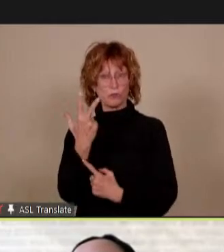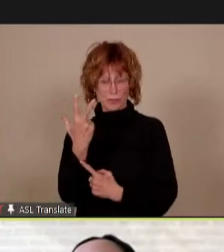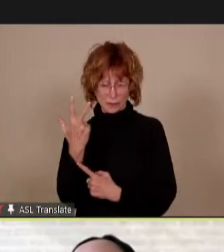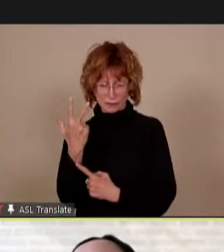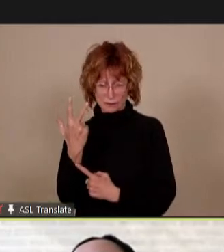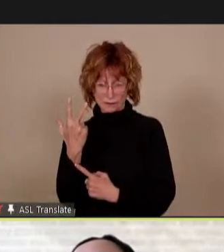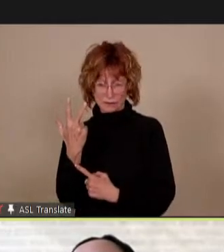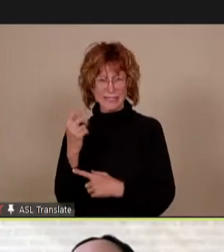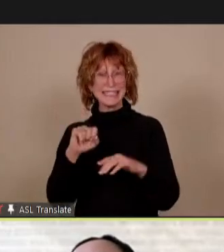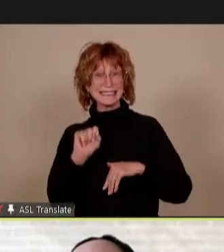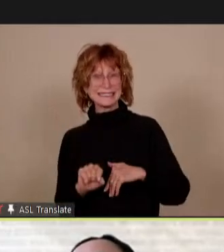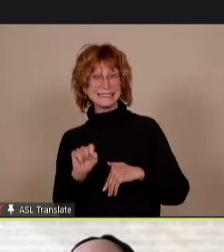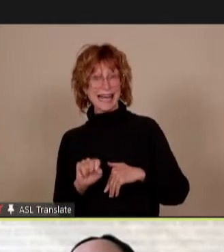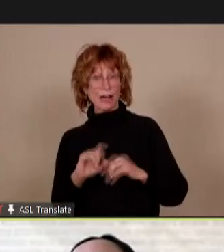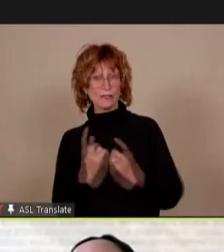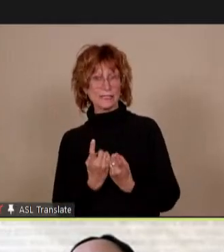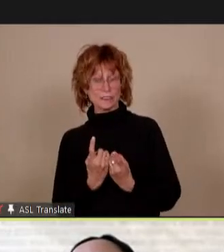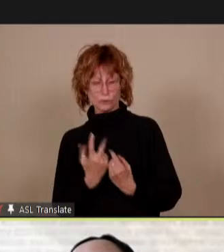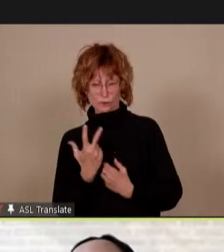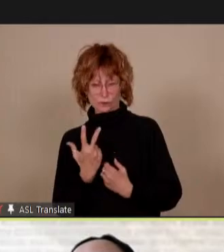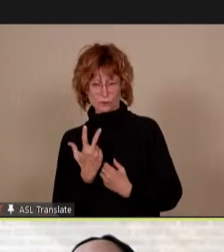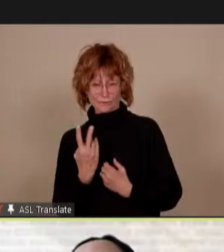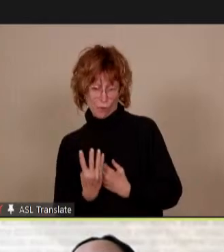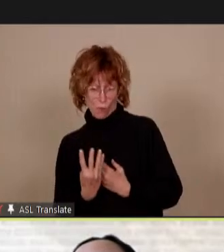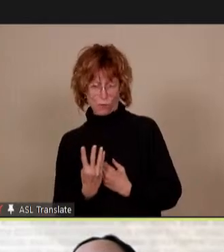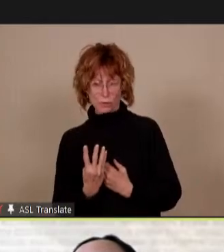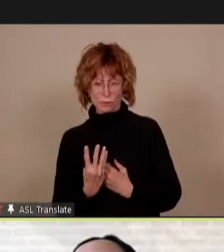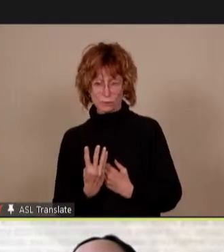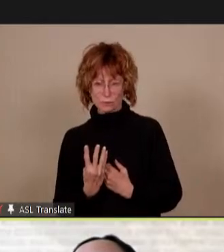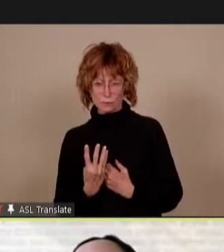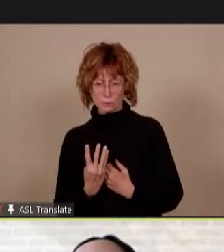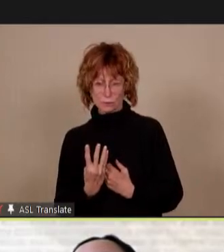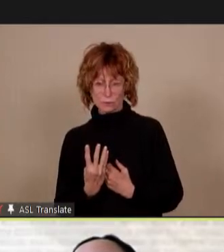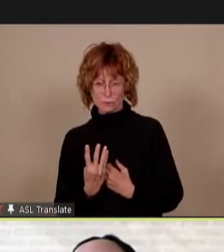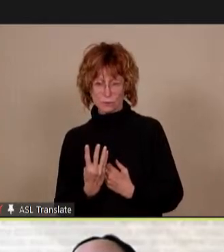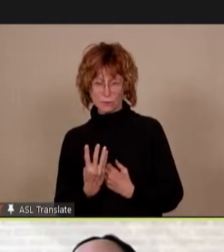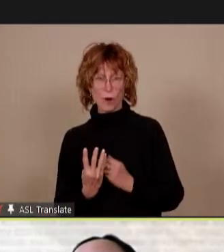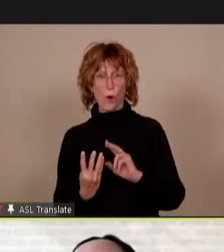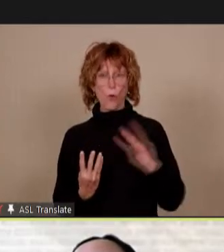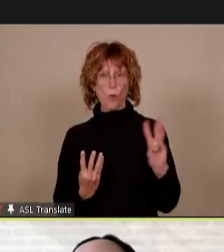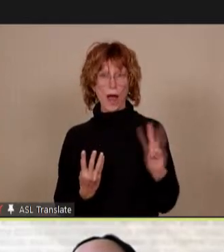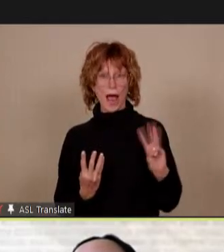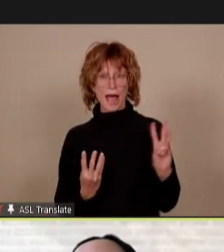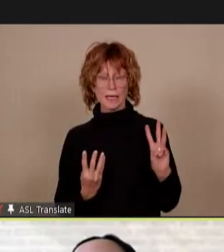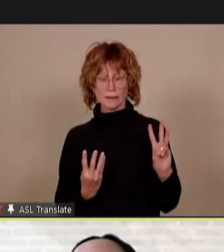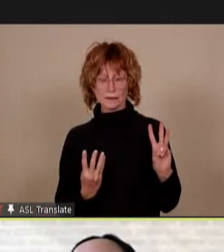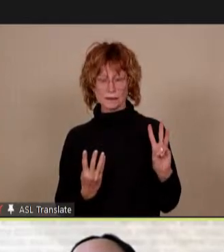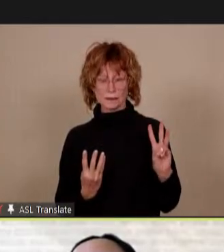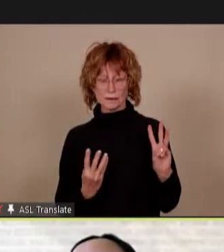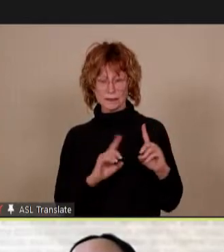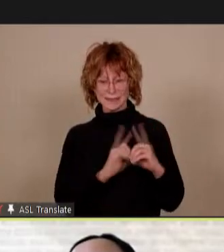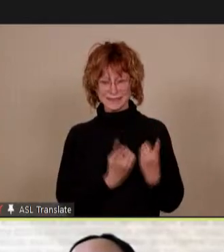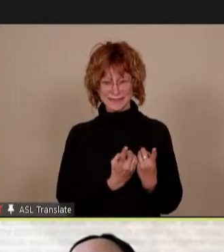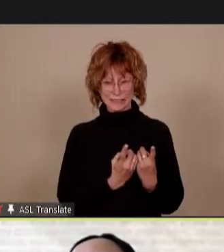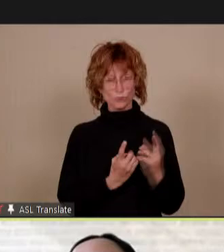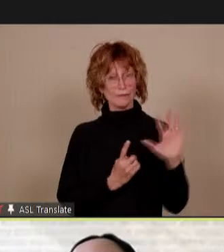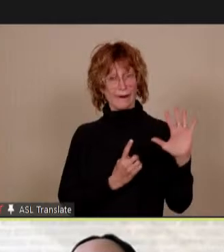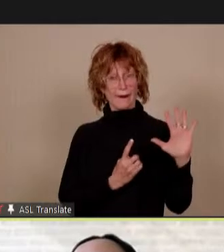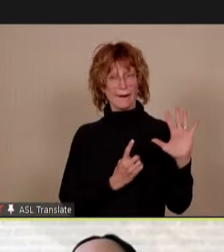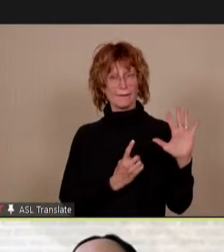To the south of District 3, you have District 4. To the west of 3 and 4, you have District